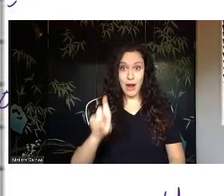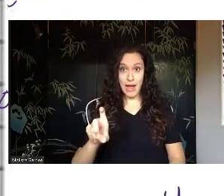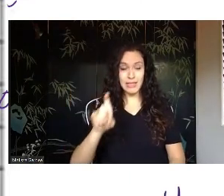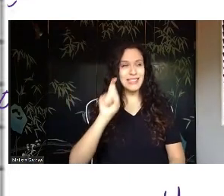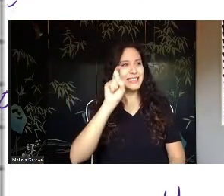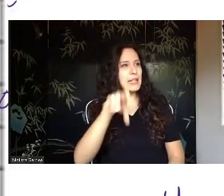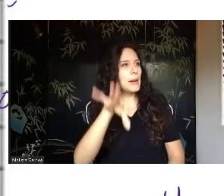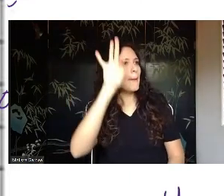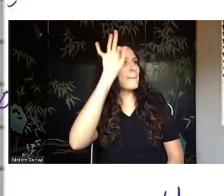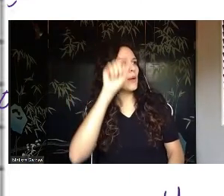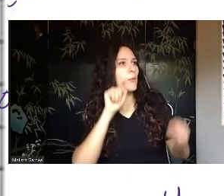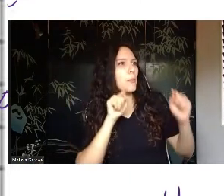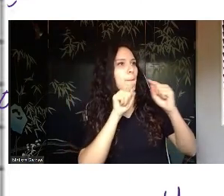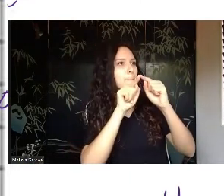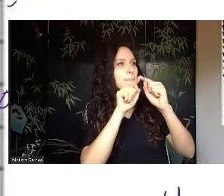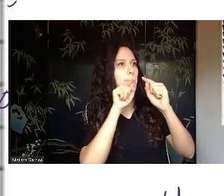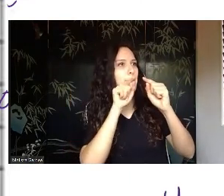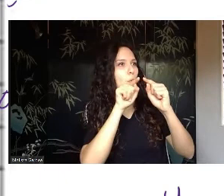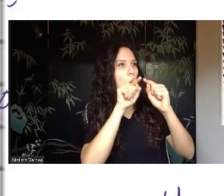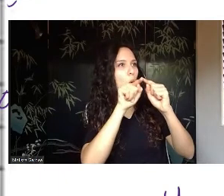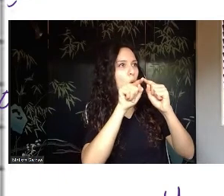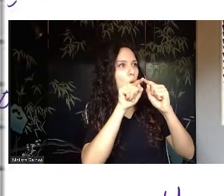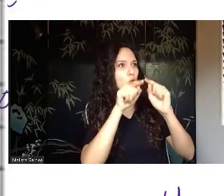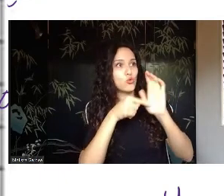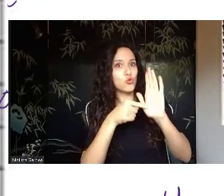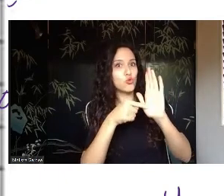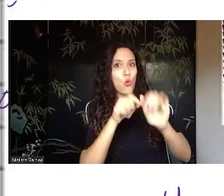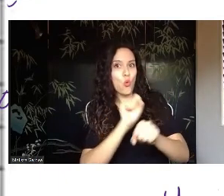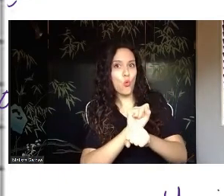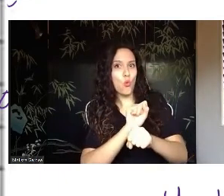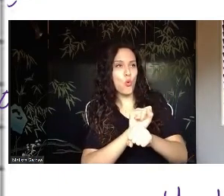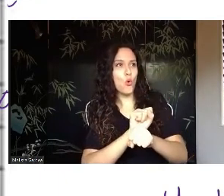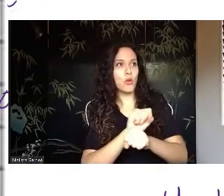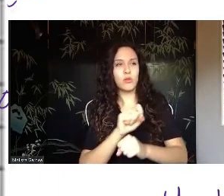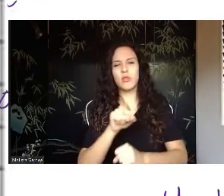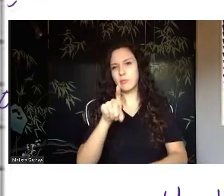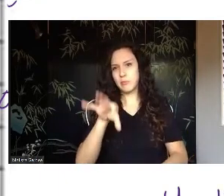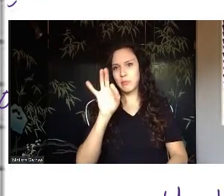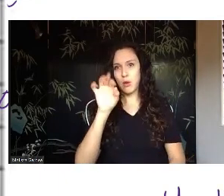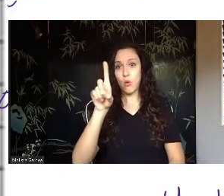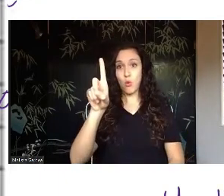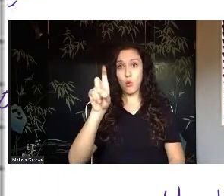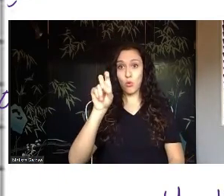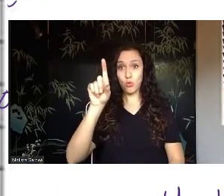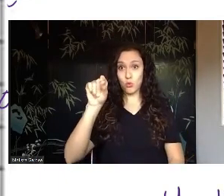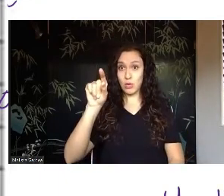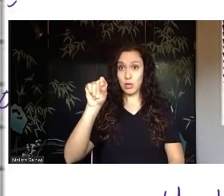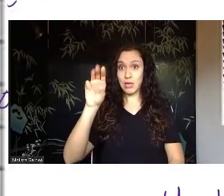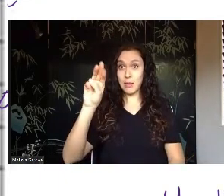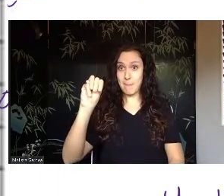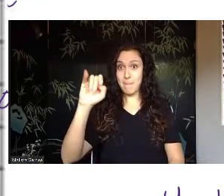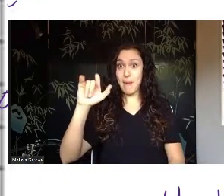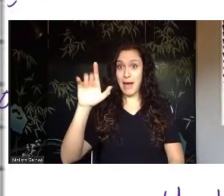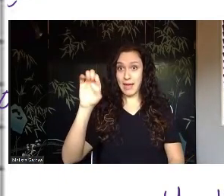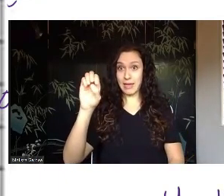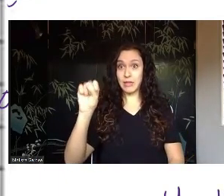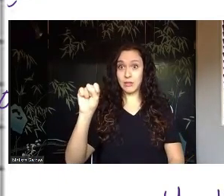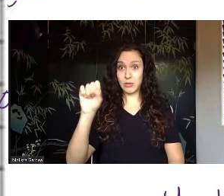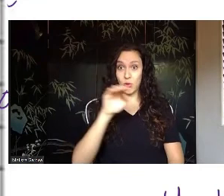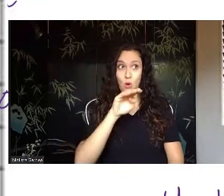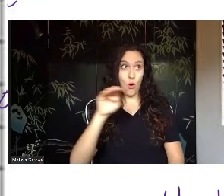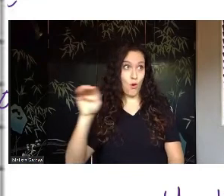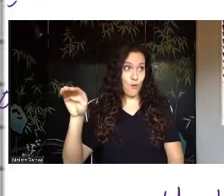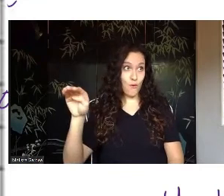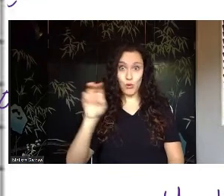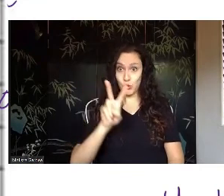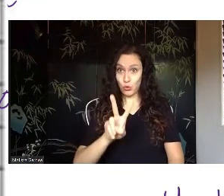had y over x. Let's pick a point to show work. Let's do 120 miles over